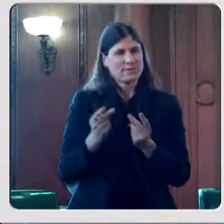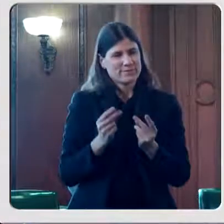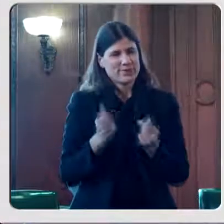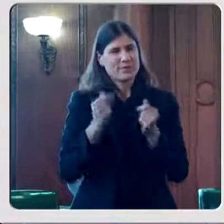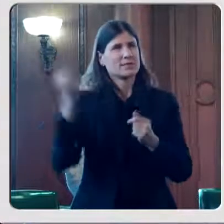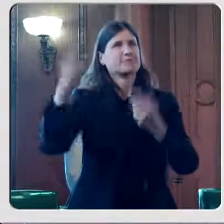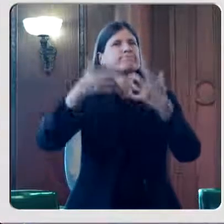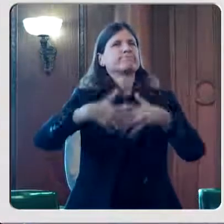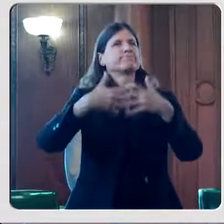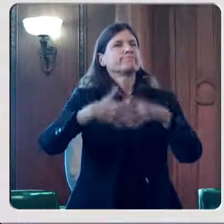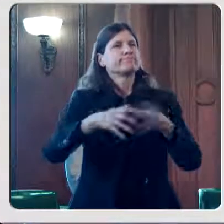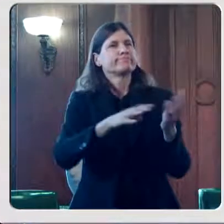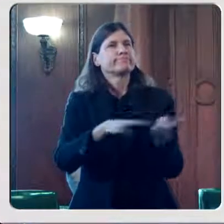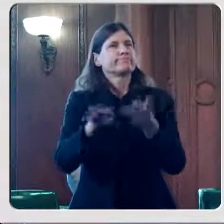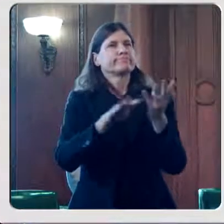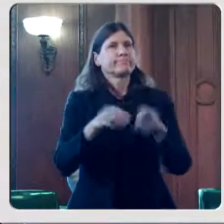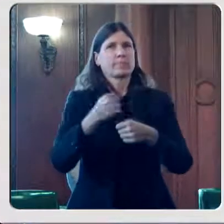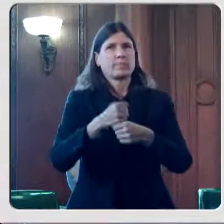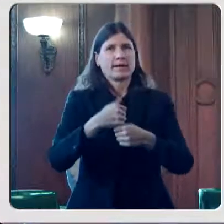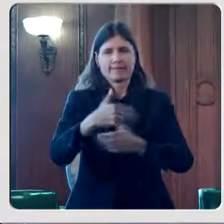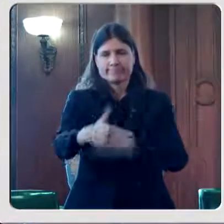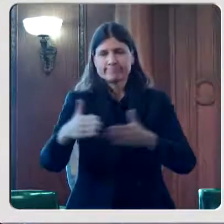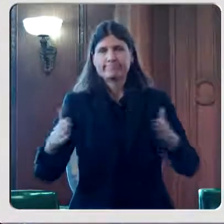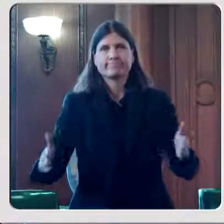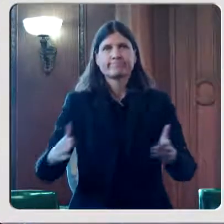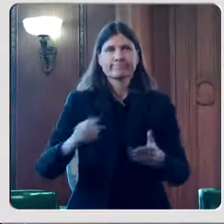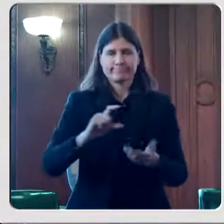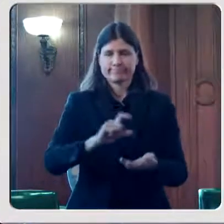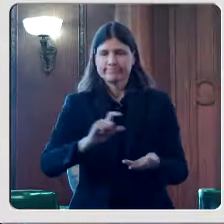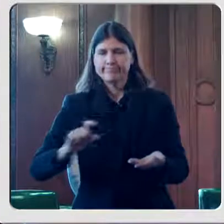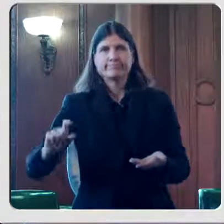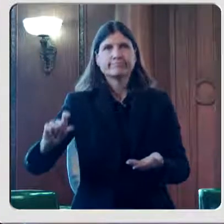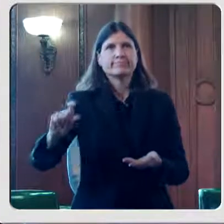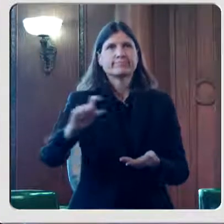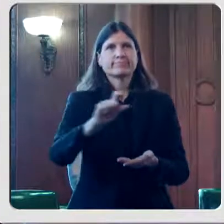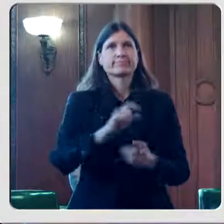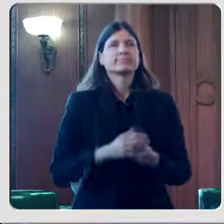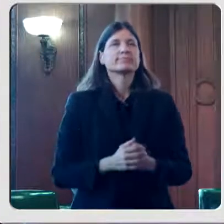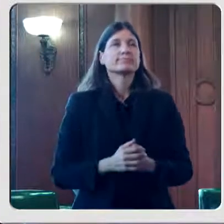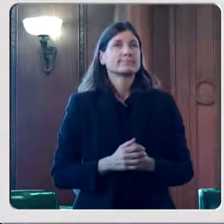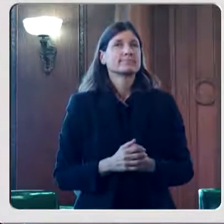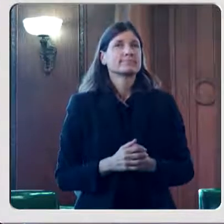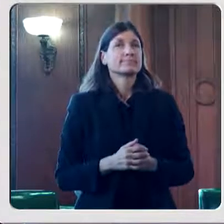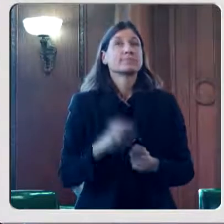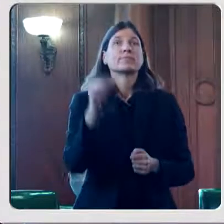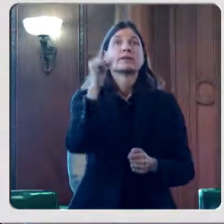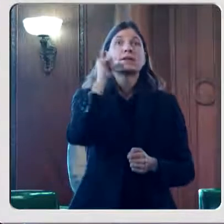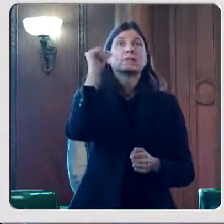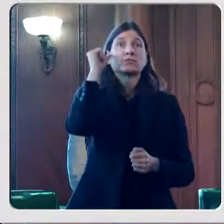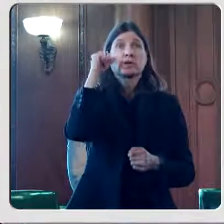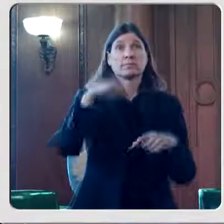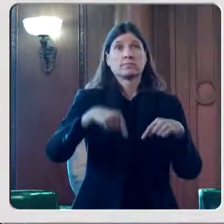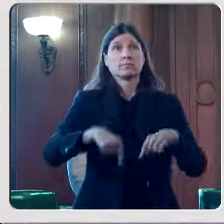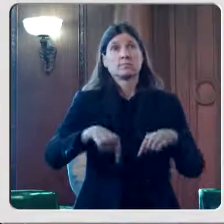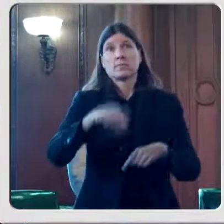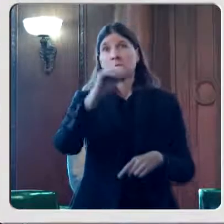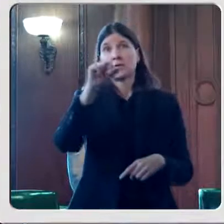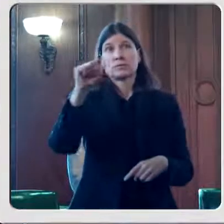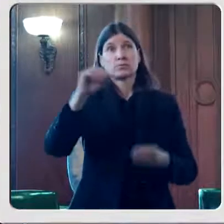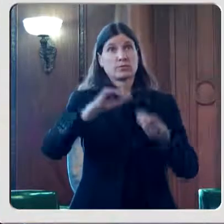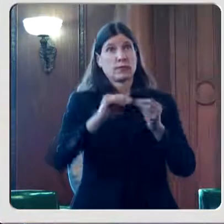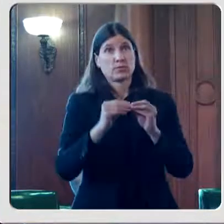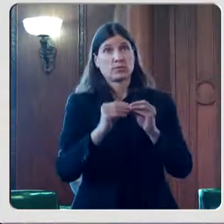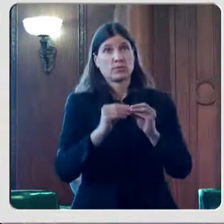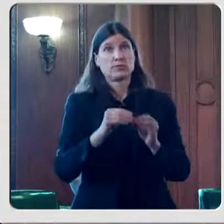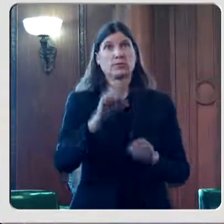about 755,000 doses in Massachusetts had been administered, tracking very closely now to the overall national rate,